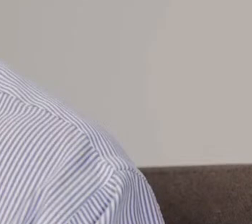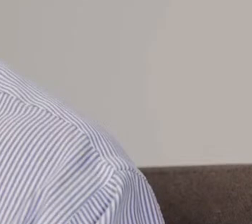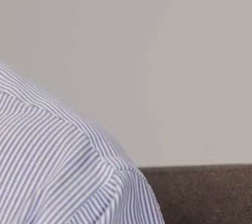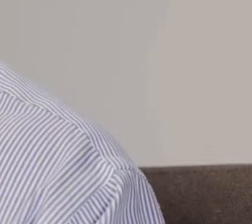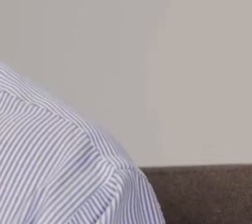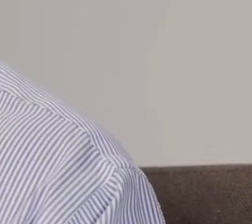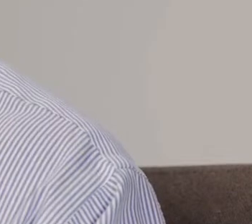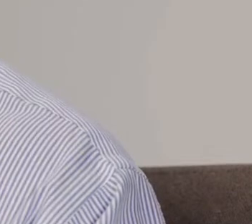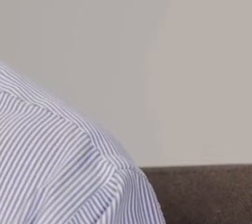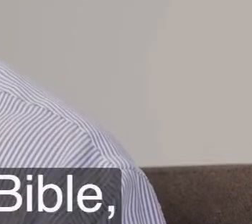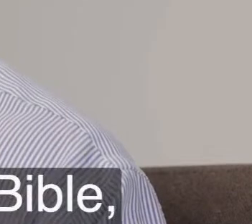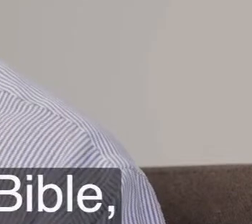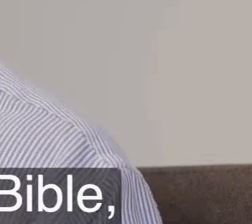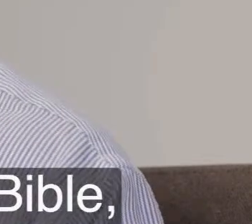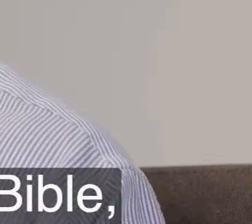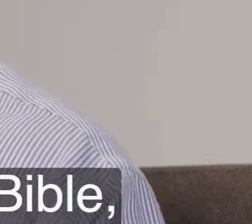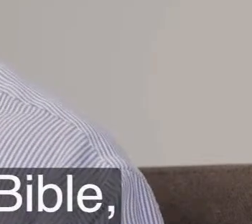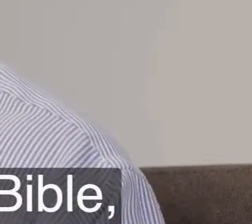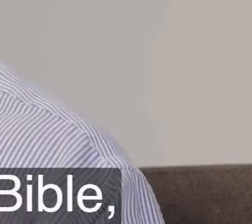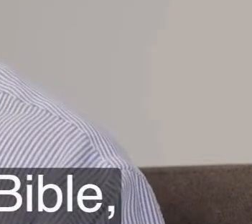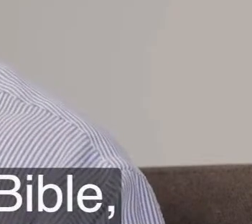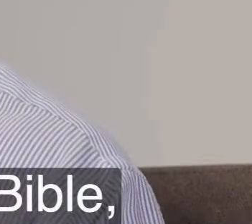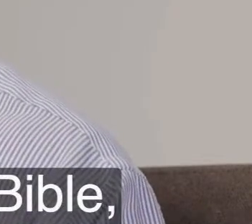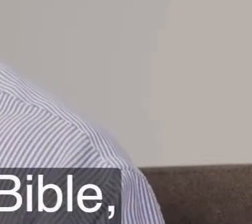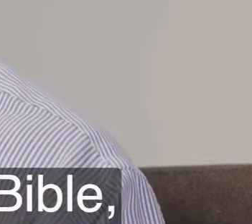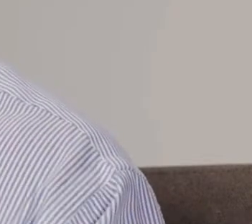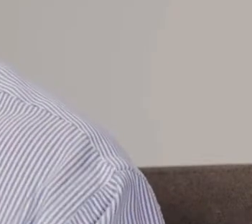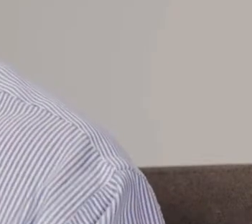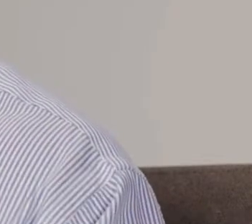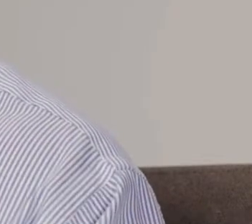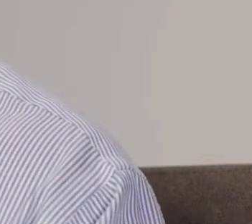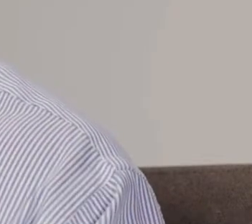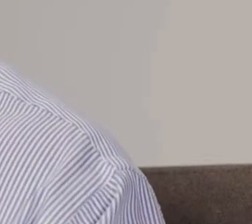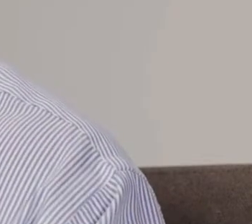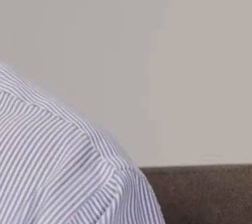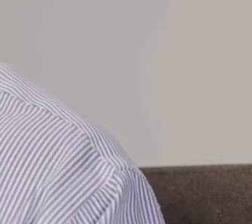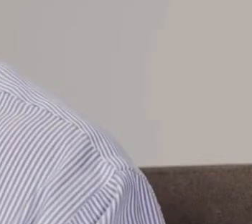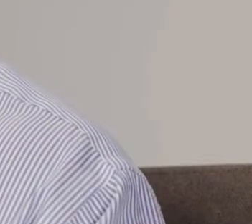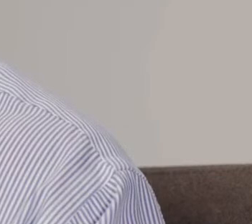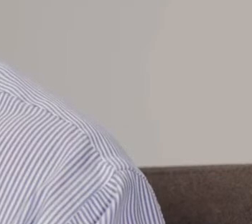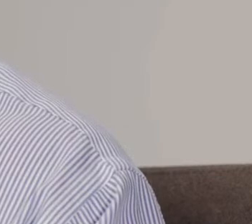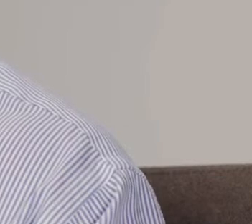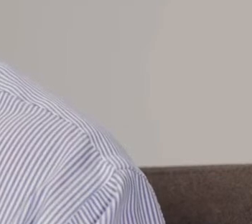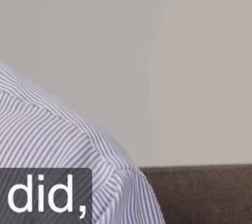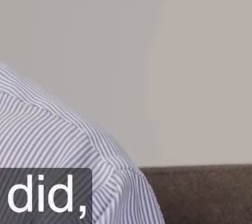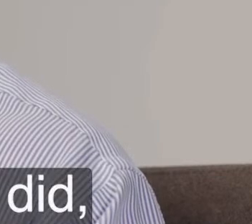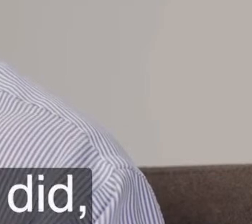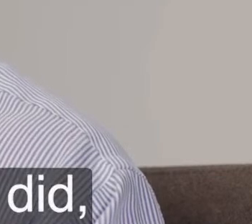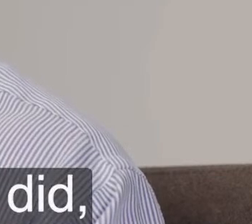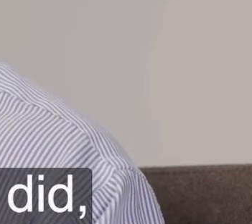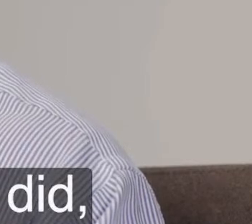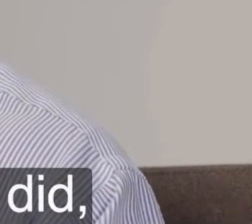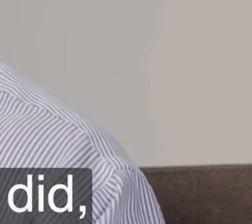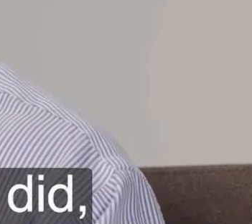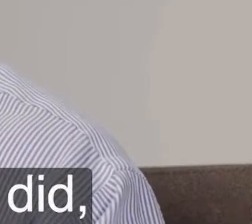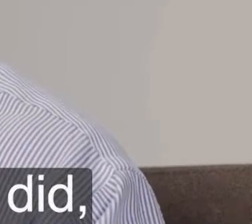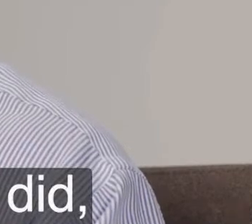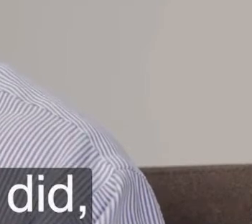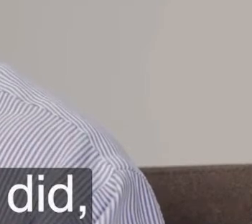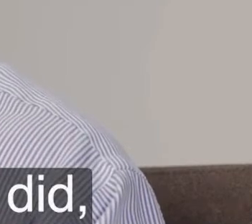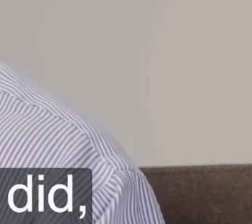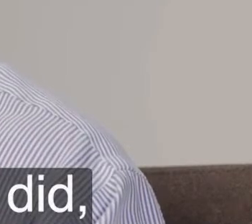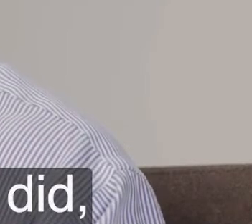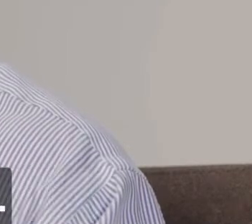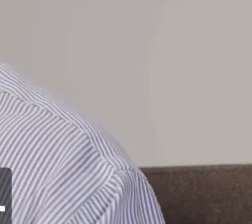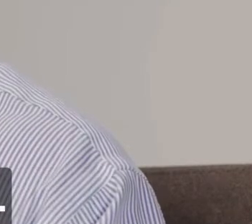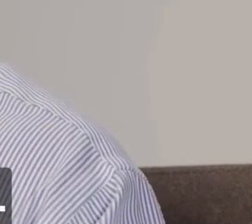I, Alex started pushing me to read my Bible. And so that was something I never did growing up. And I was always told to, but